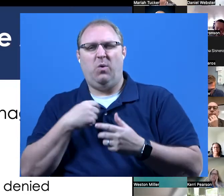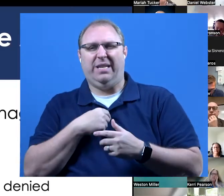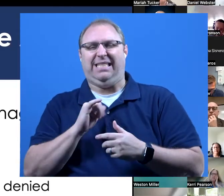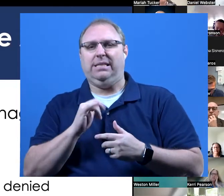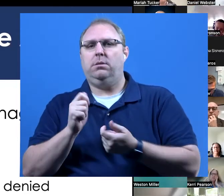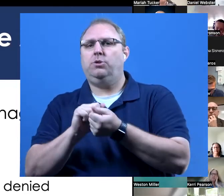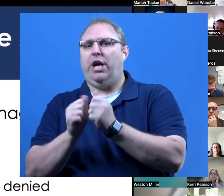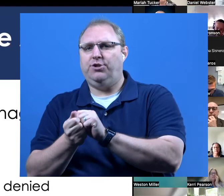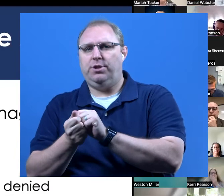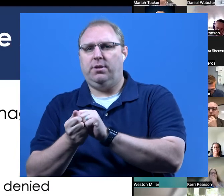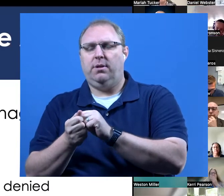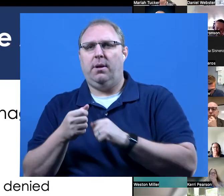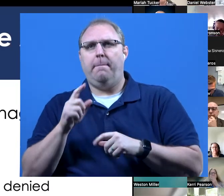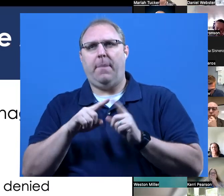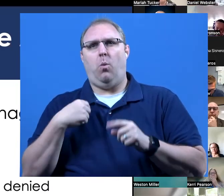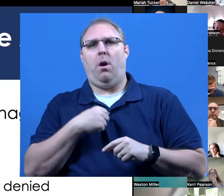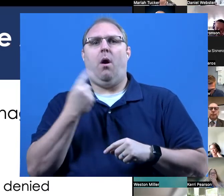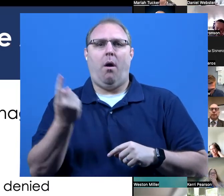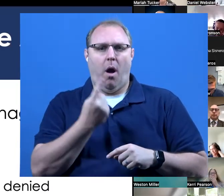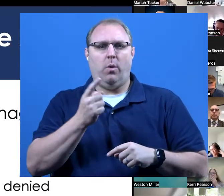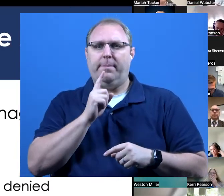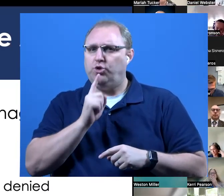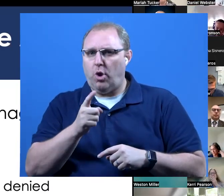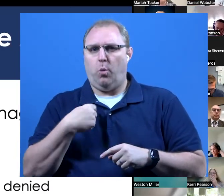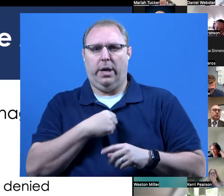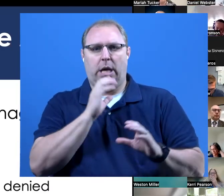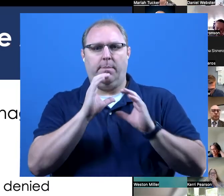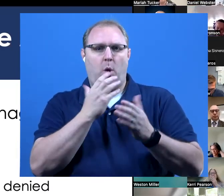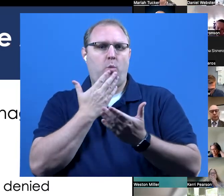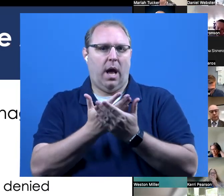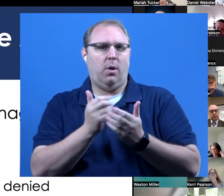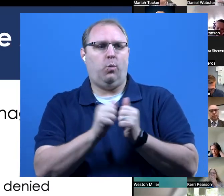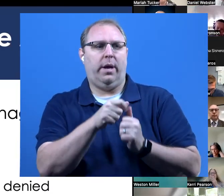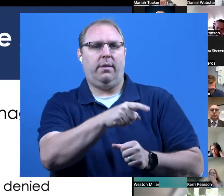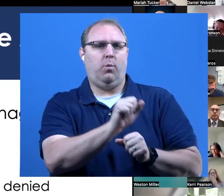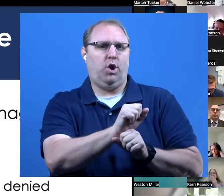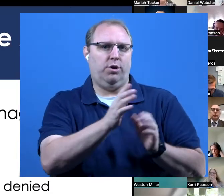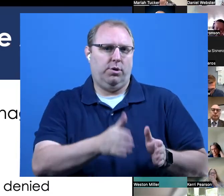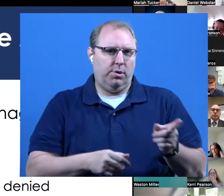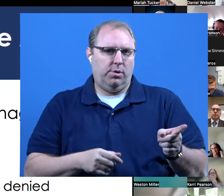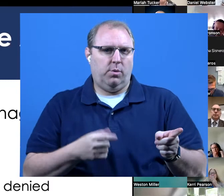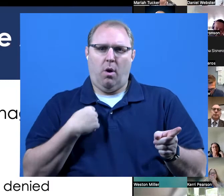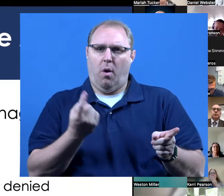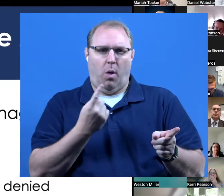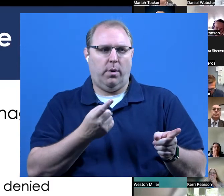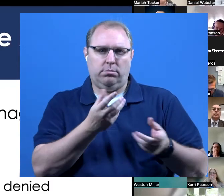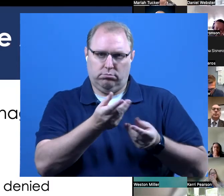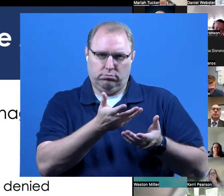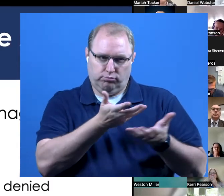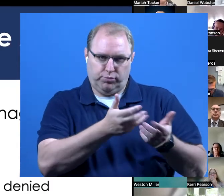lot of, before we would deny any kind of a accommodation, there's been a lot of conversation that goes